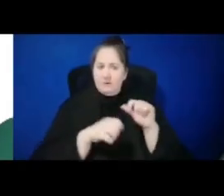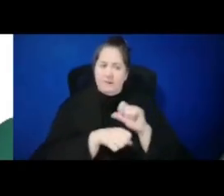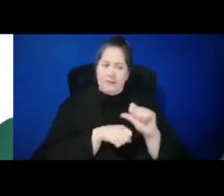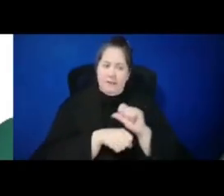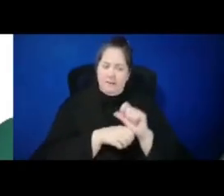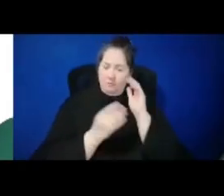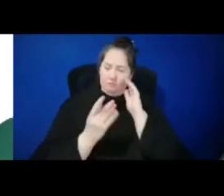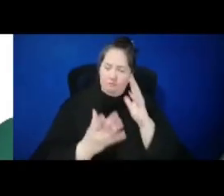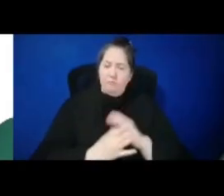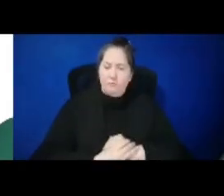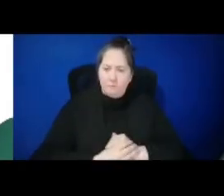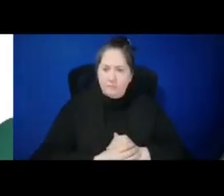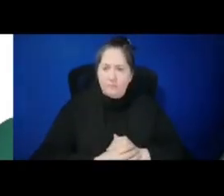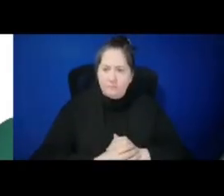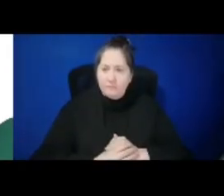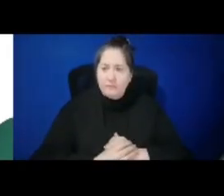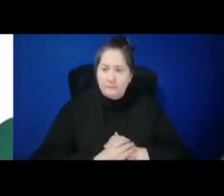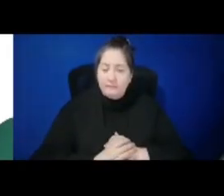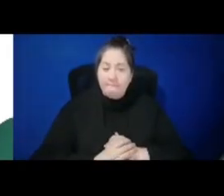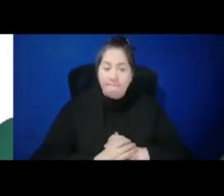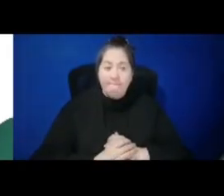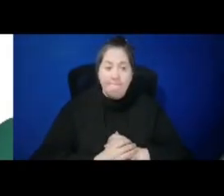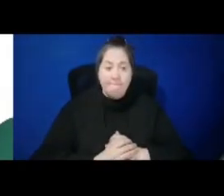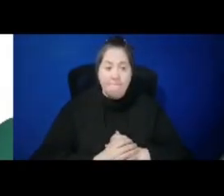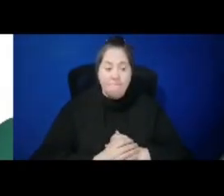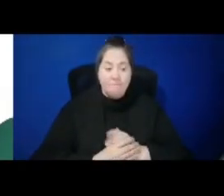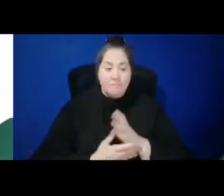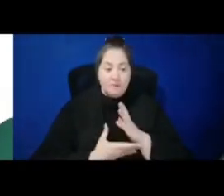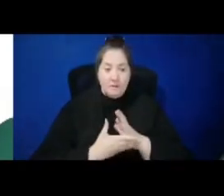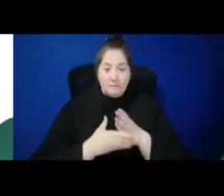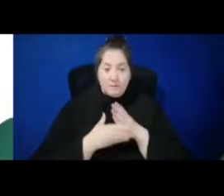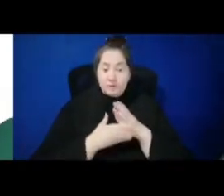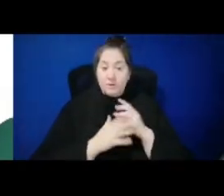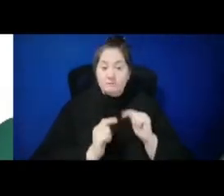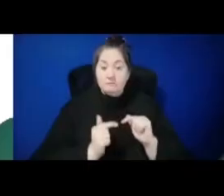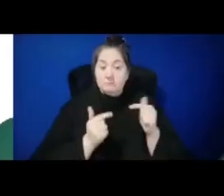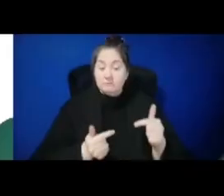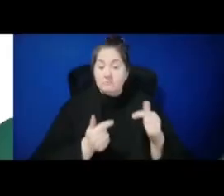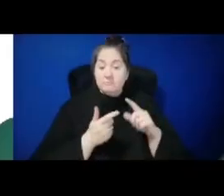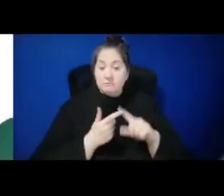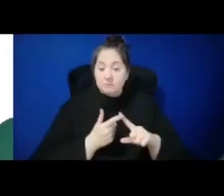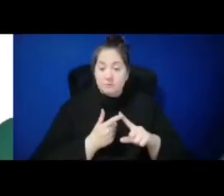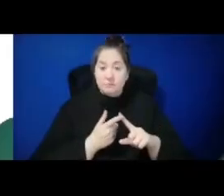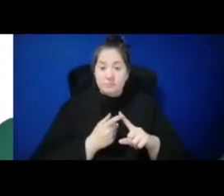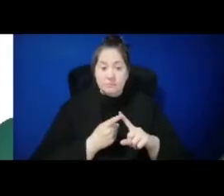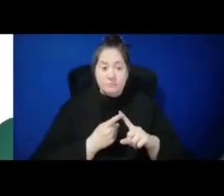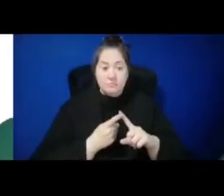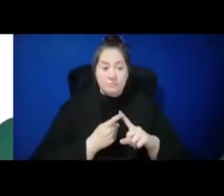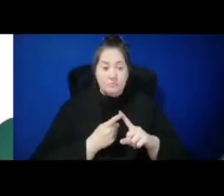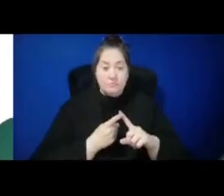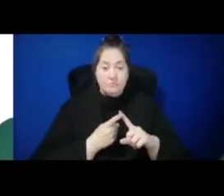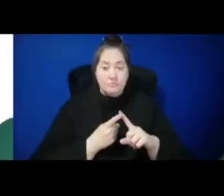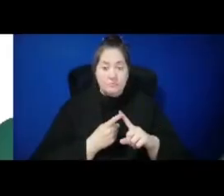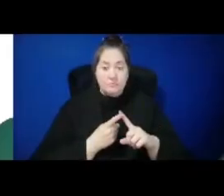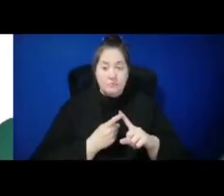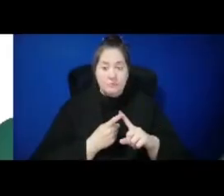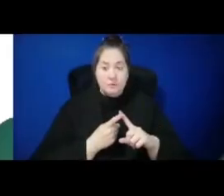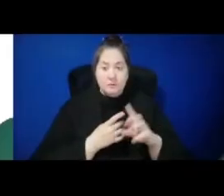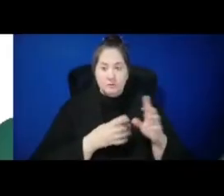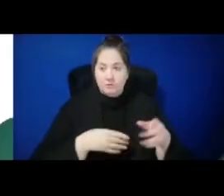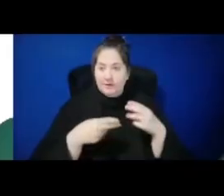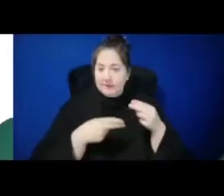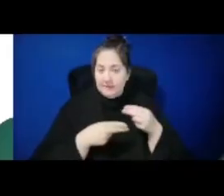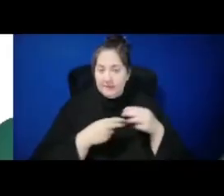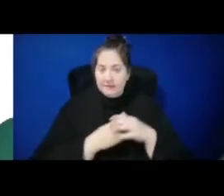market information. So I'll stop sharing there and pass it back over to bring our slide deck up.